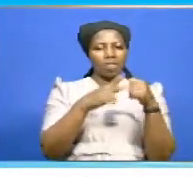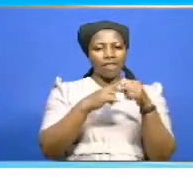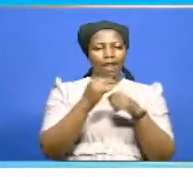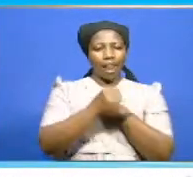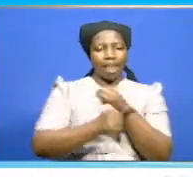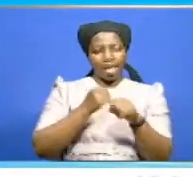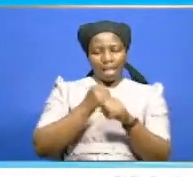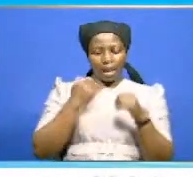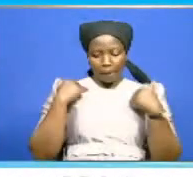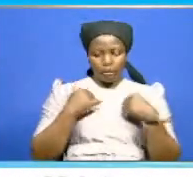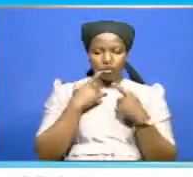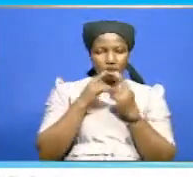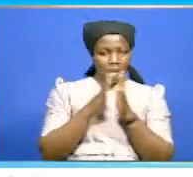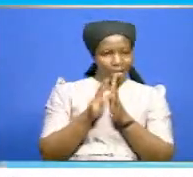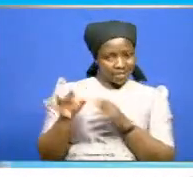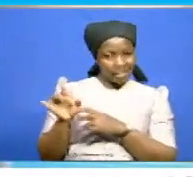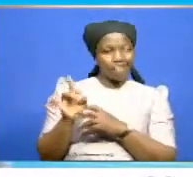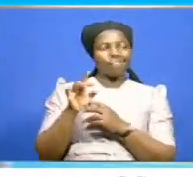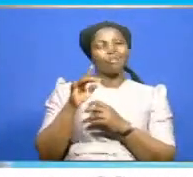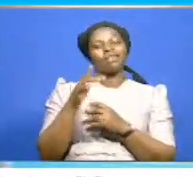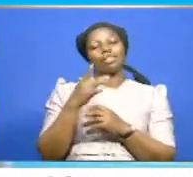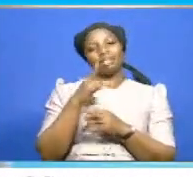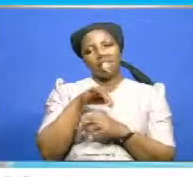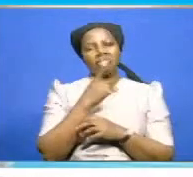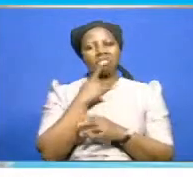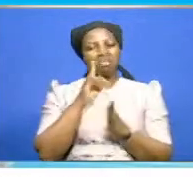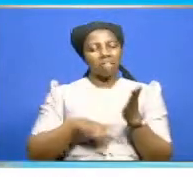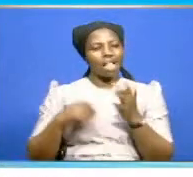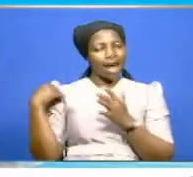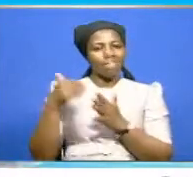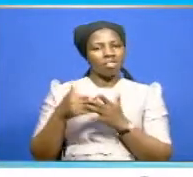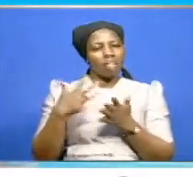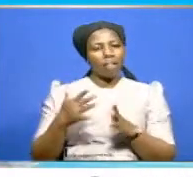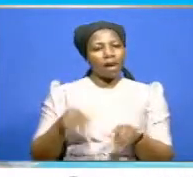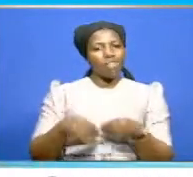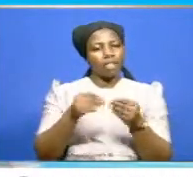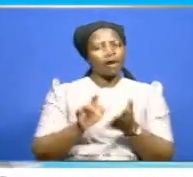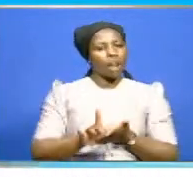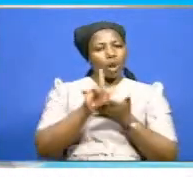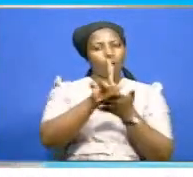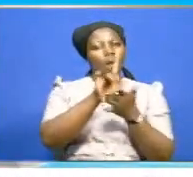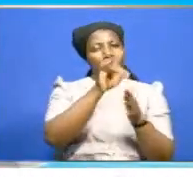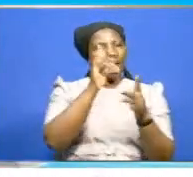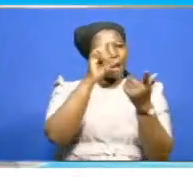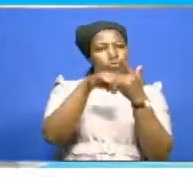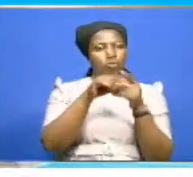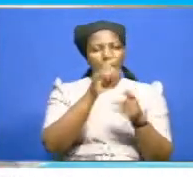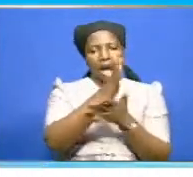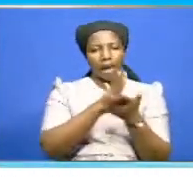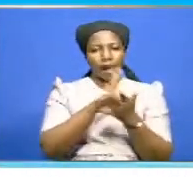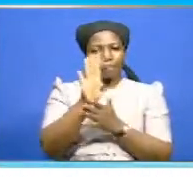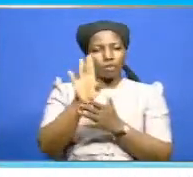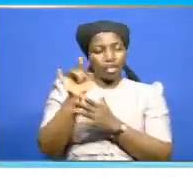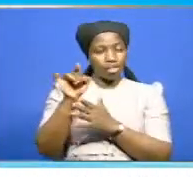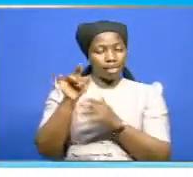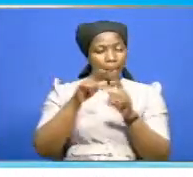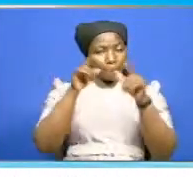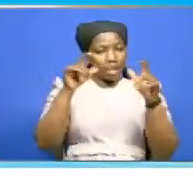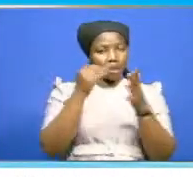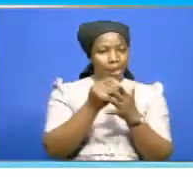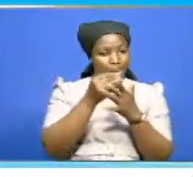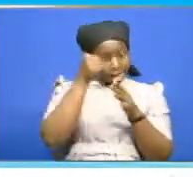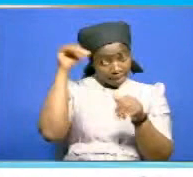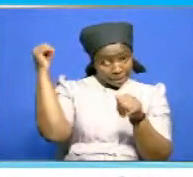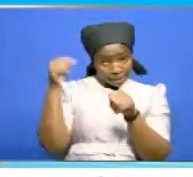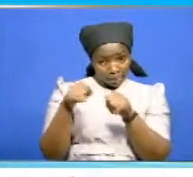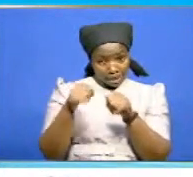that they have so far managed to give loans to the tune of around half a billion shillings. That's quite significant, you know, bearing in mind